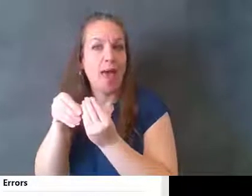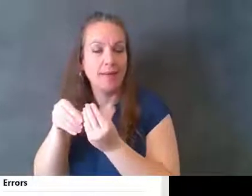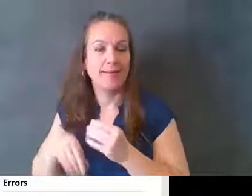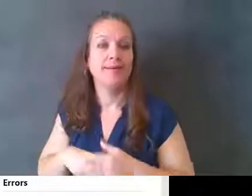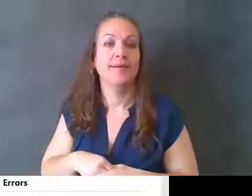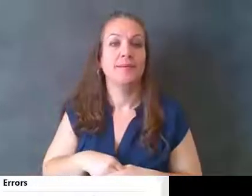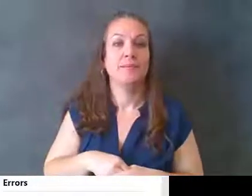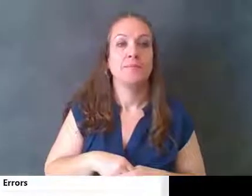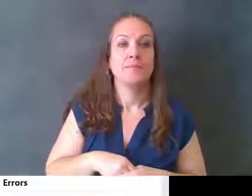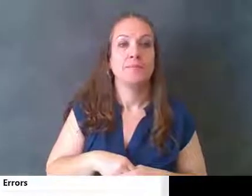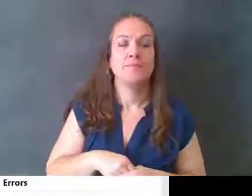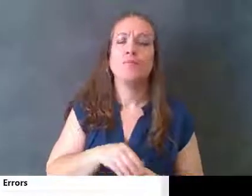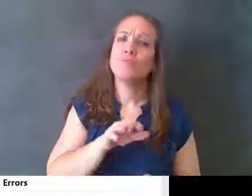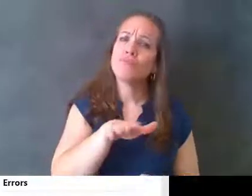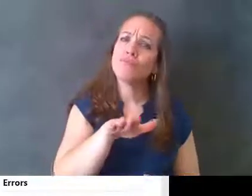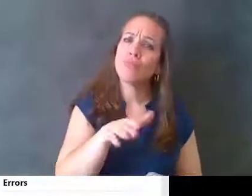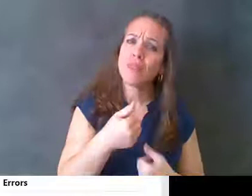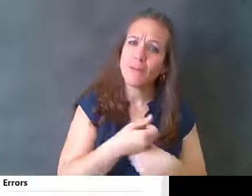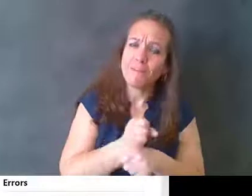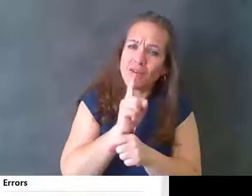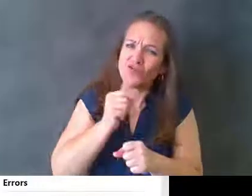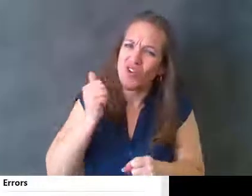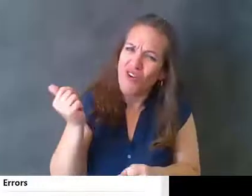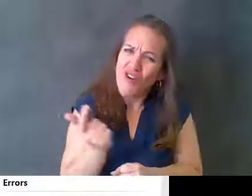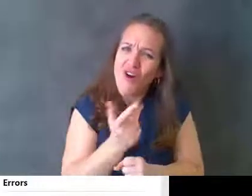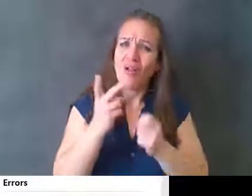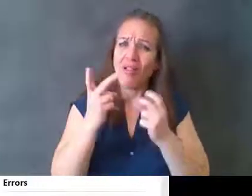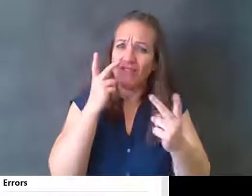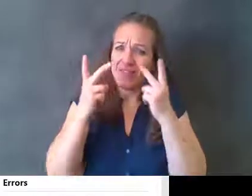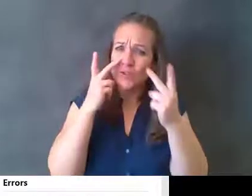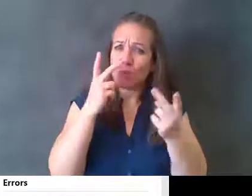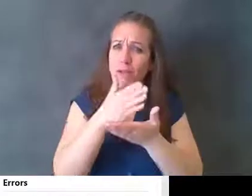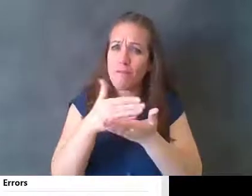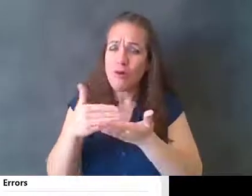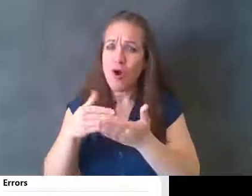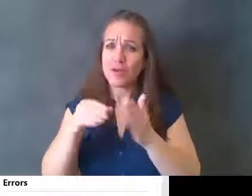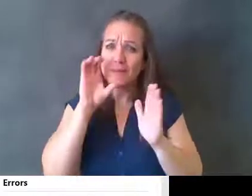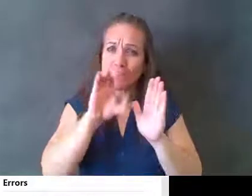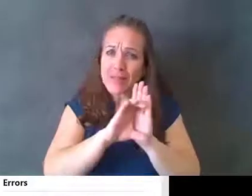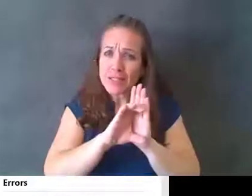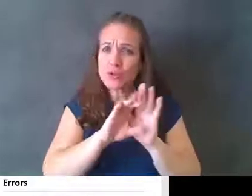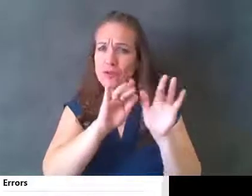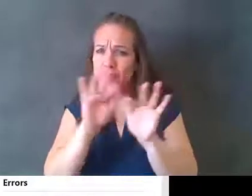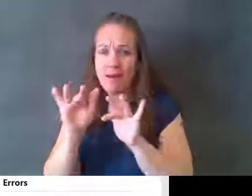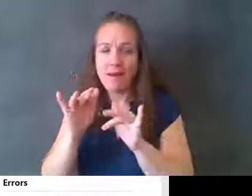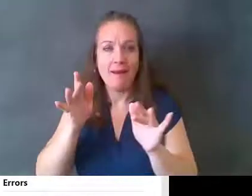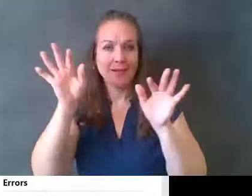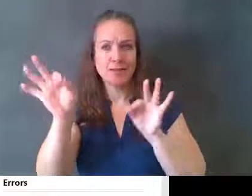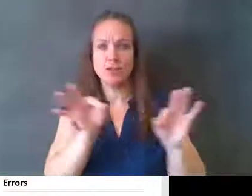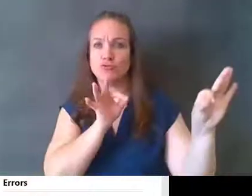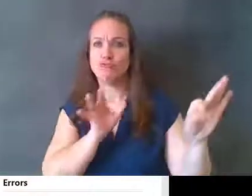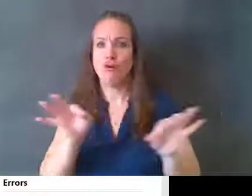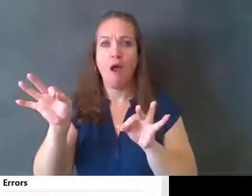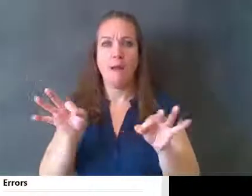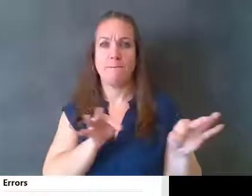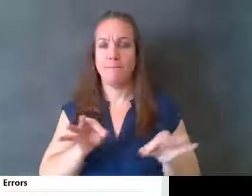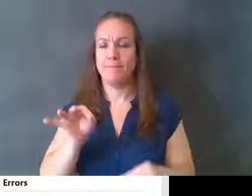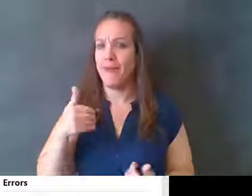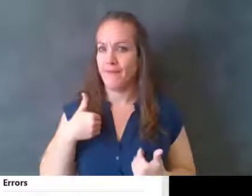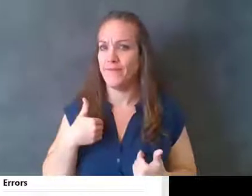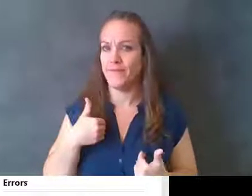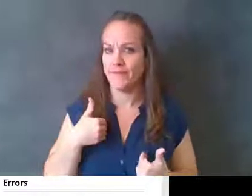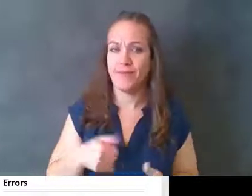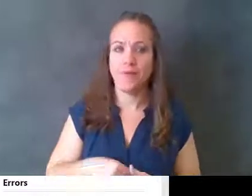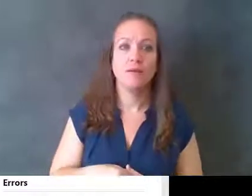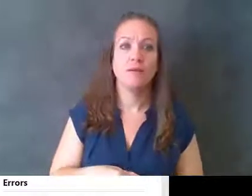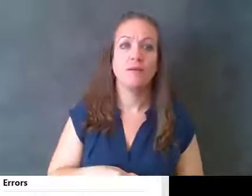your document, all of your visuals in your document are described in some way. And so most frequently you'll